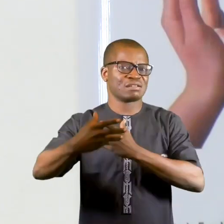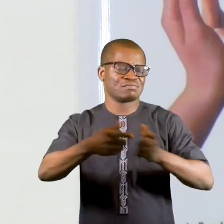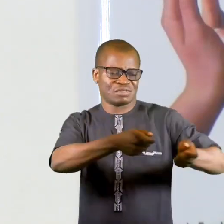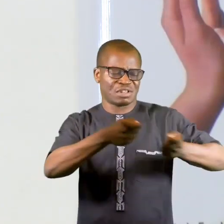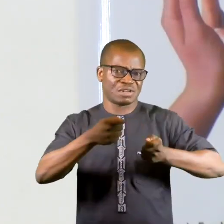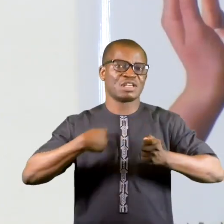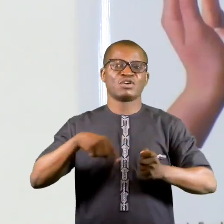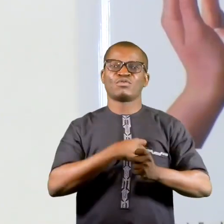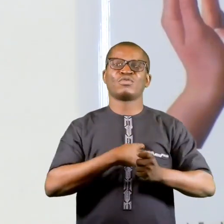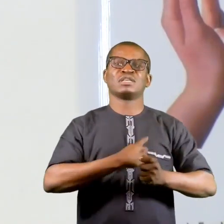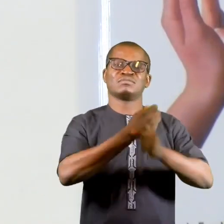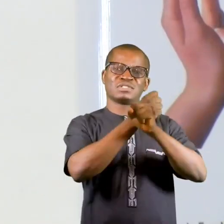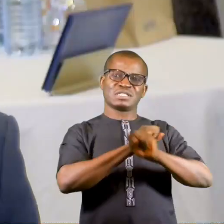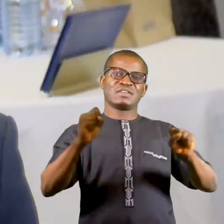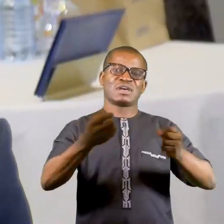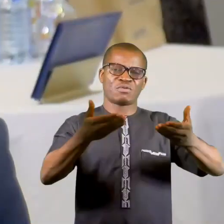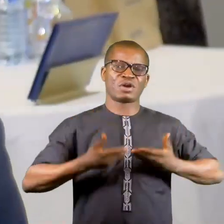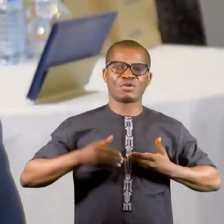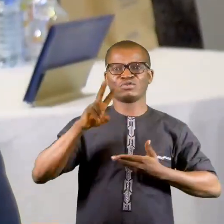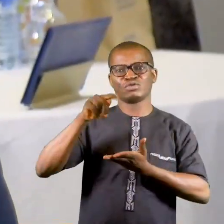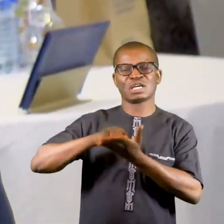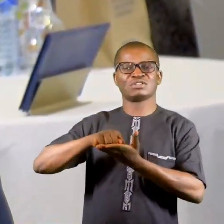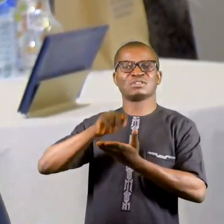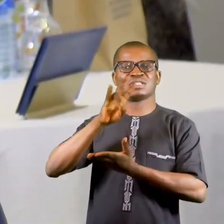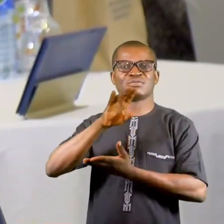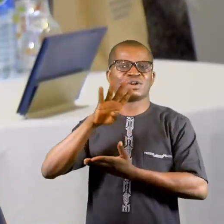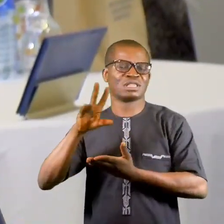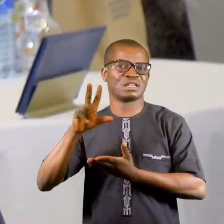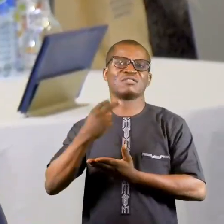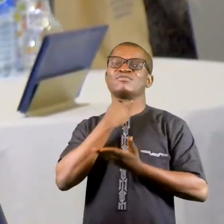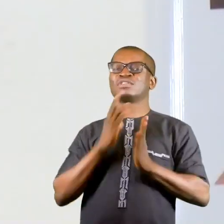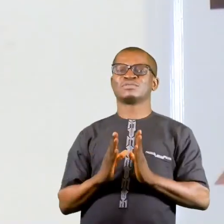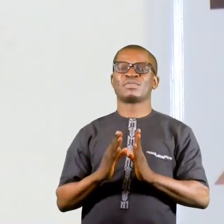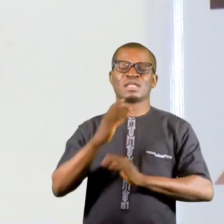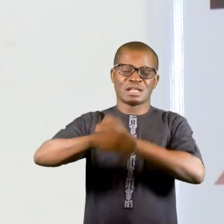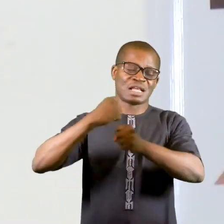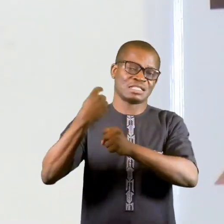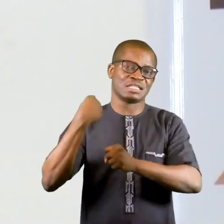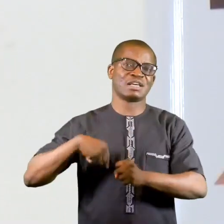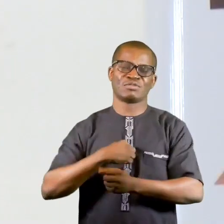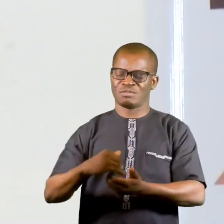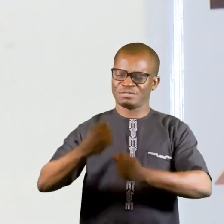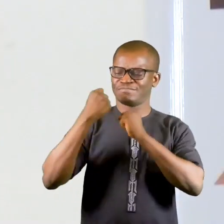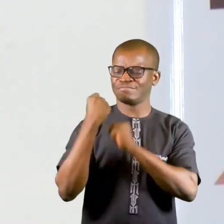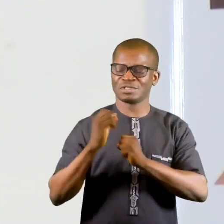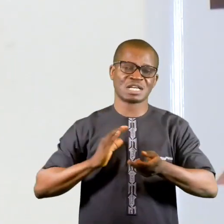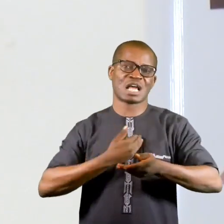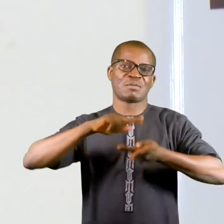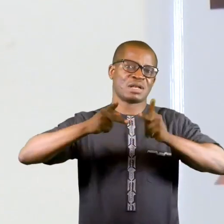cases. We rescued and received 2,743 victims. Last year, we strengthened our